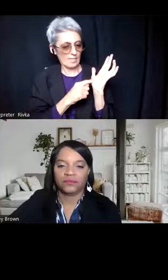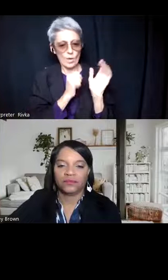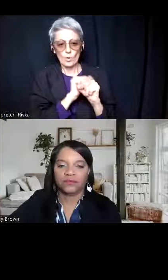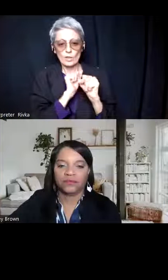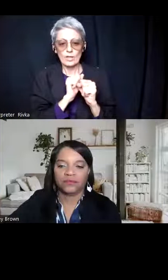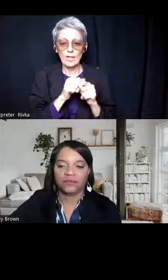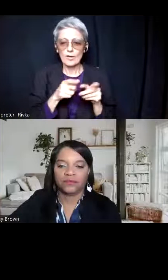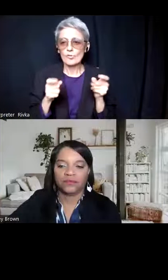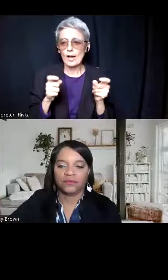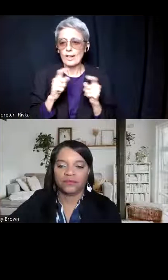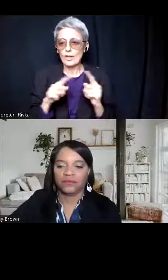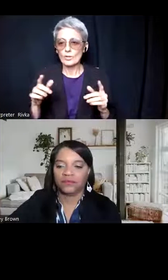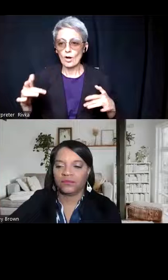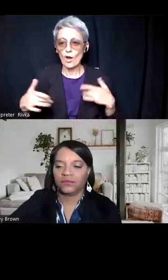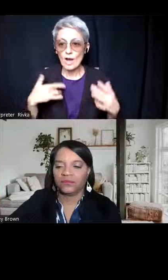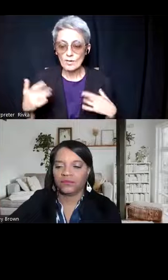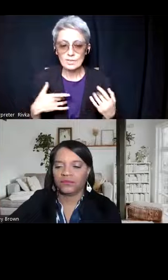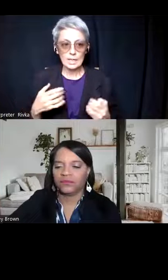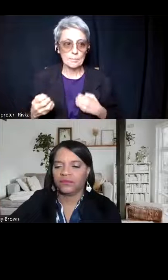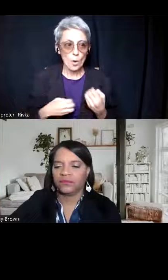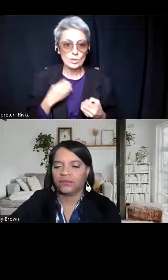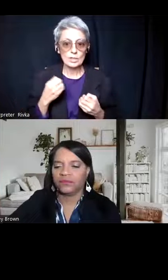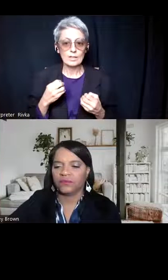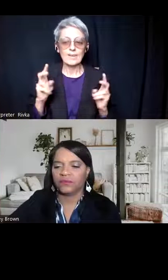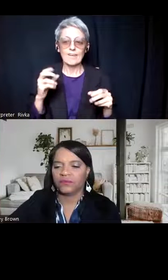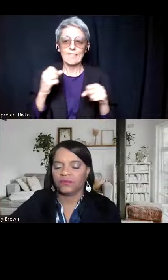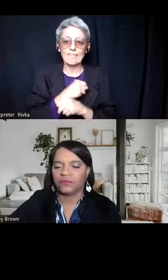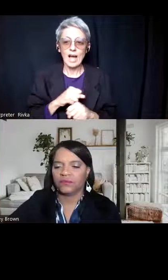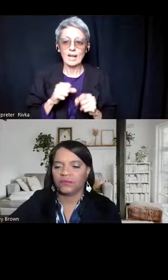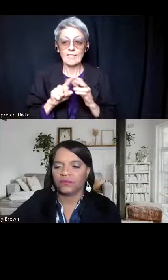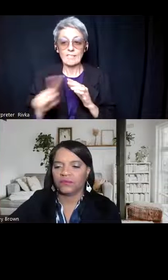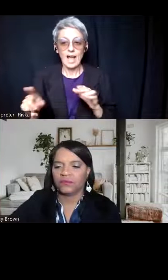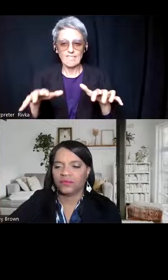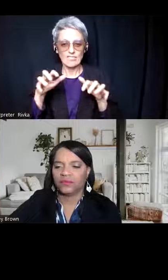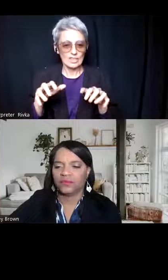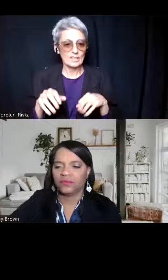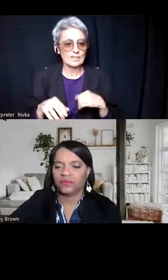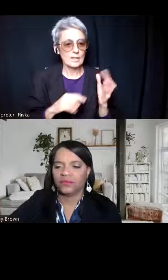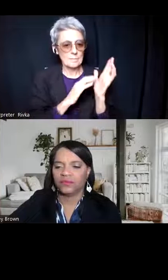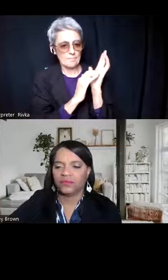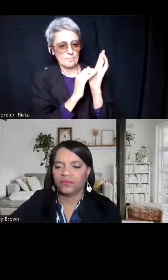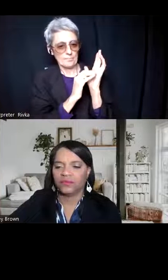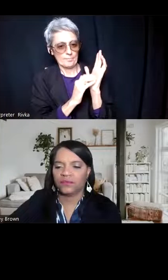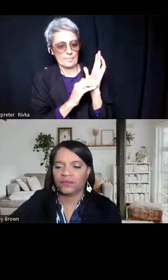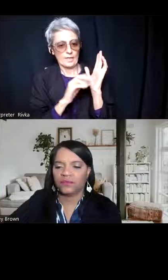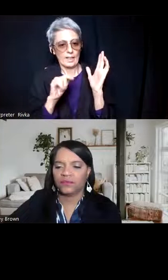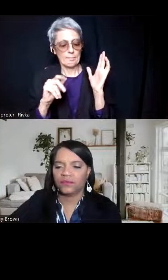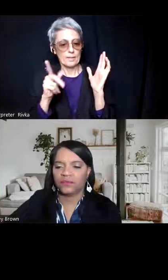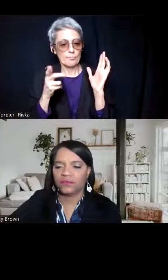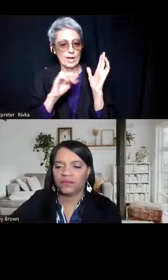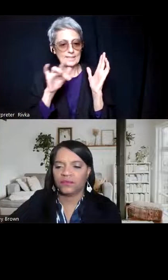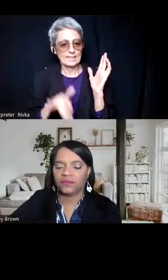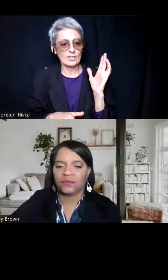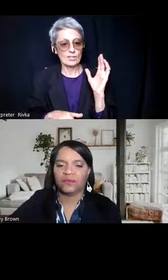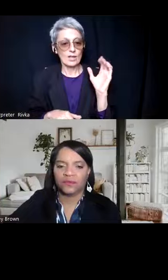and the way you have a fight, flight, freeze response. These are below the cortex, the limbic and brainstem areas, and the cortex is this